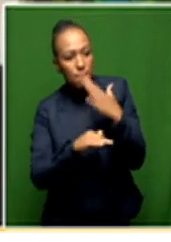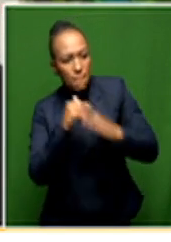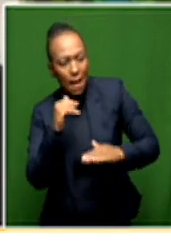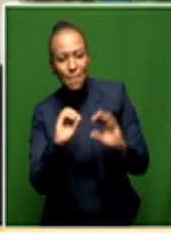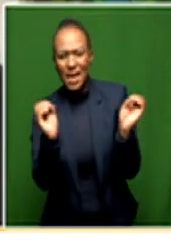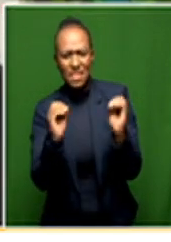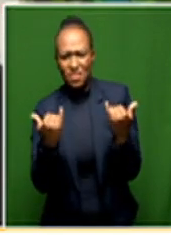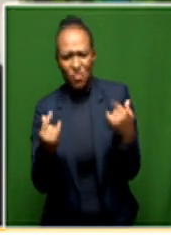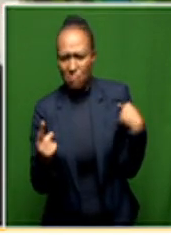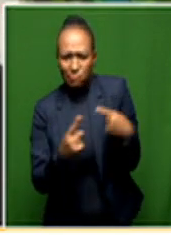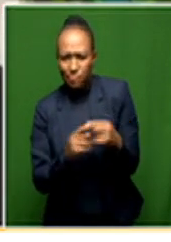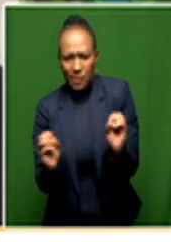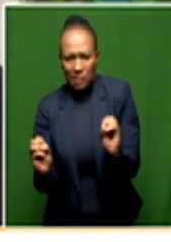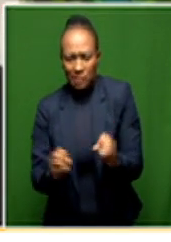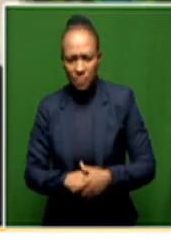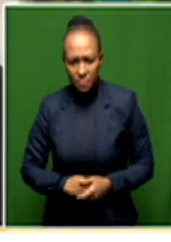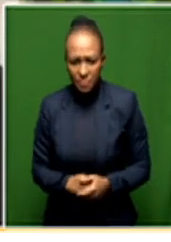Hlengwa.